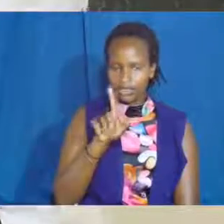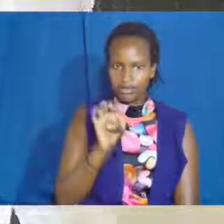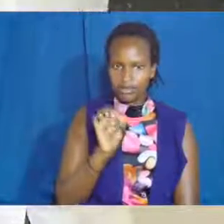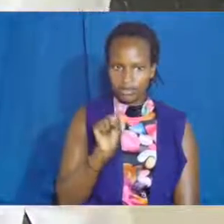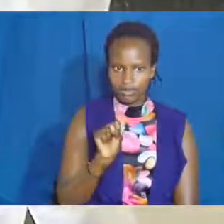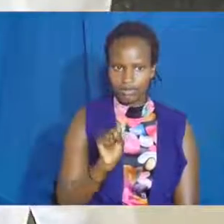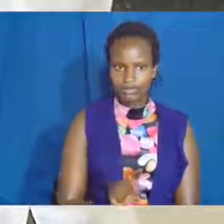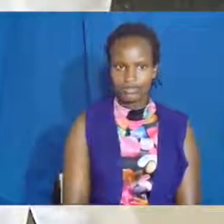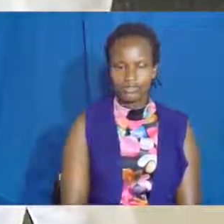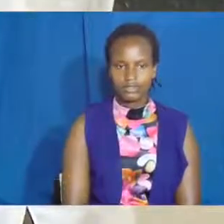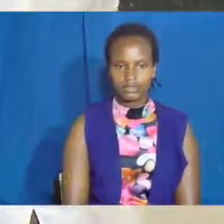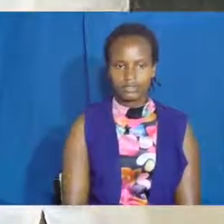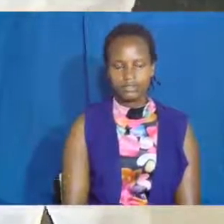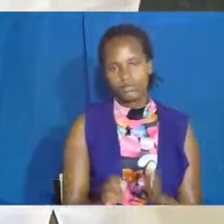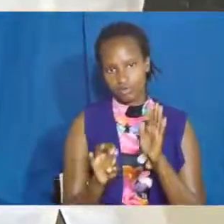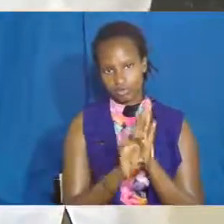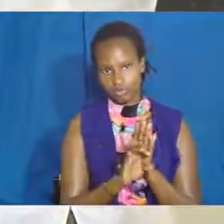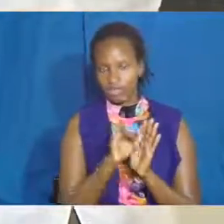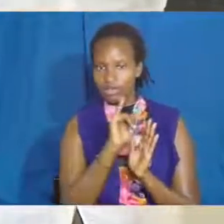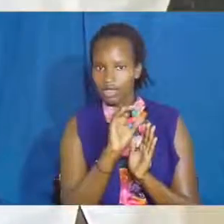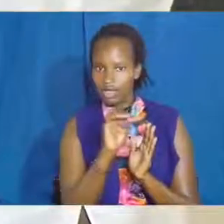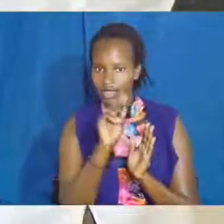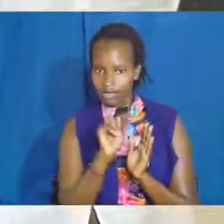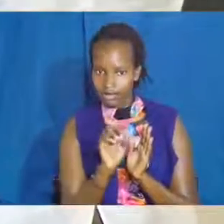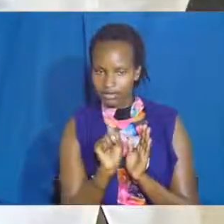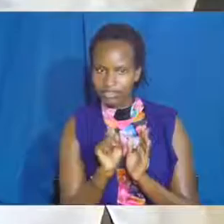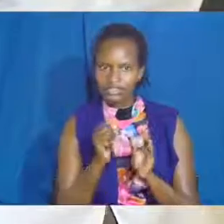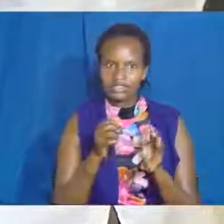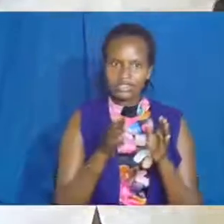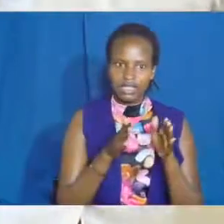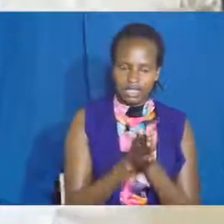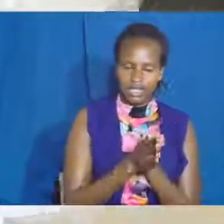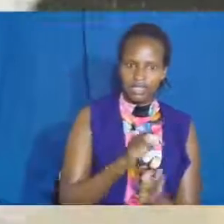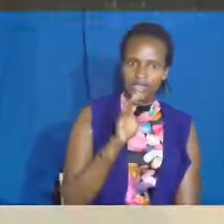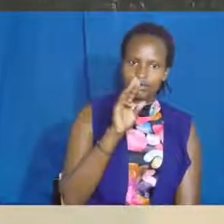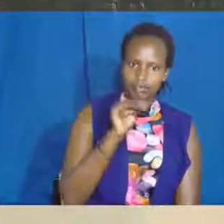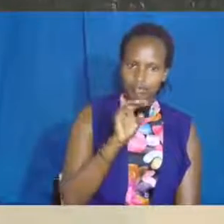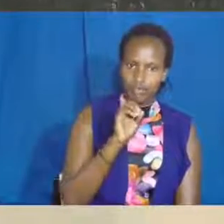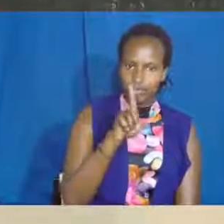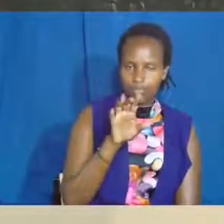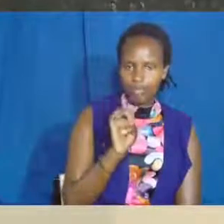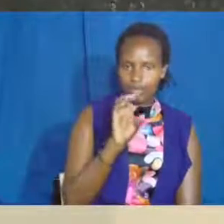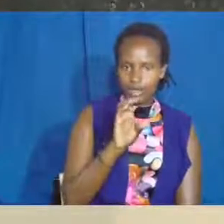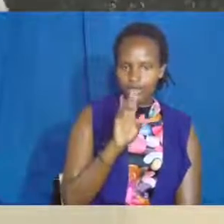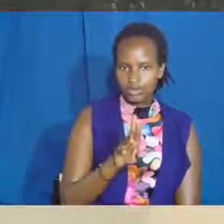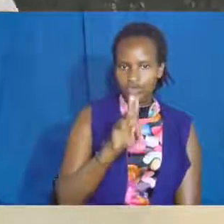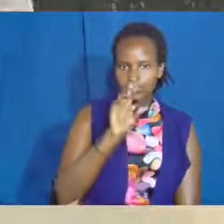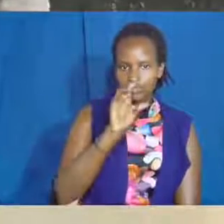say we have ions, we have molecules, we have gases,